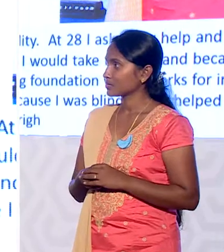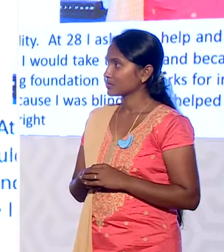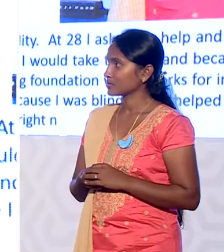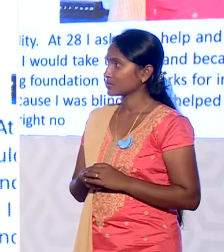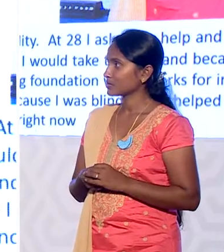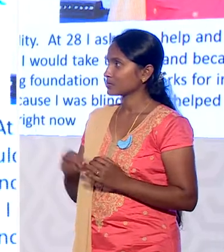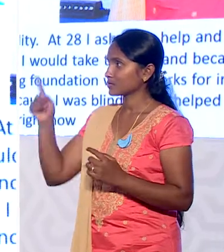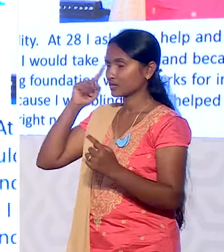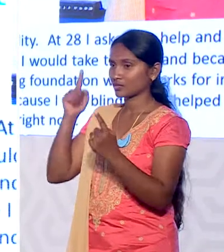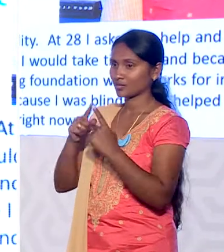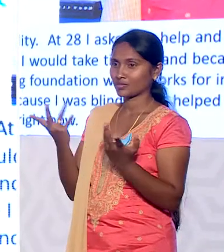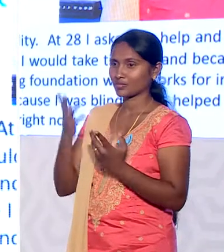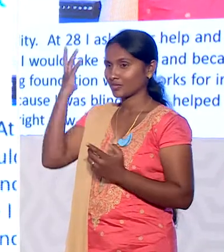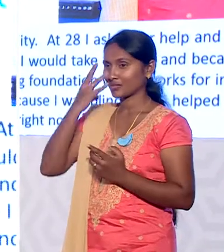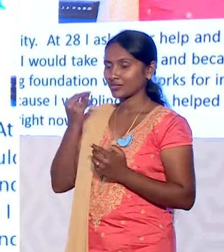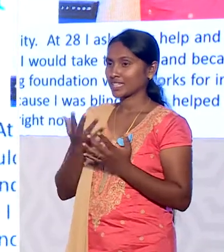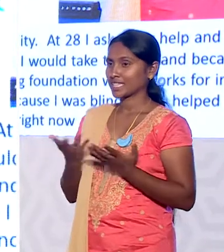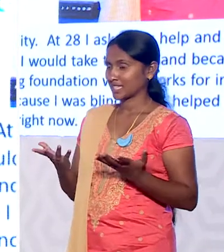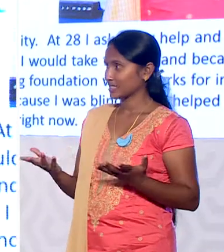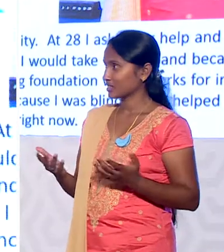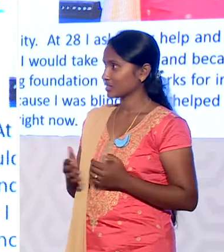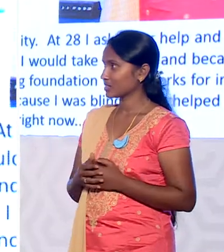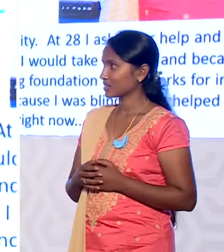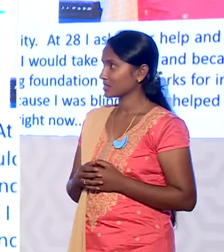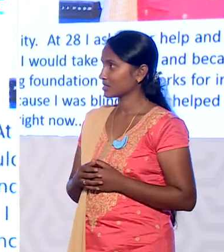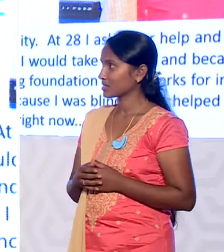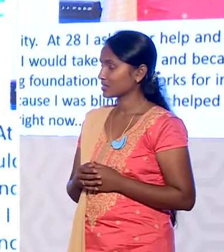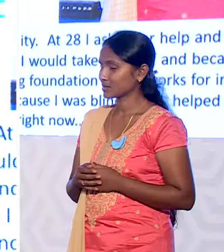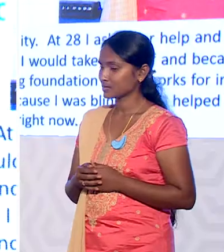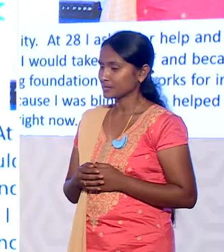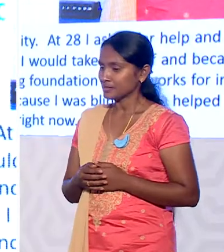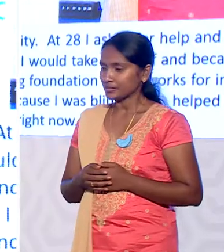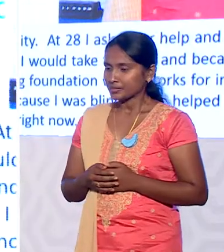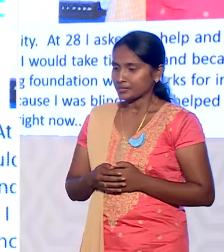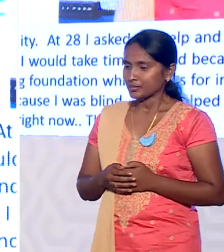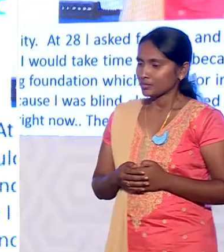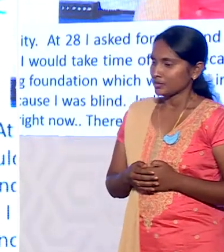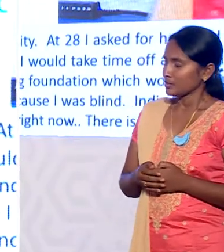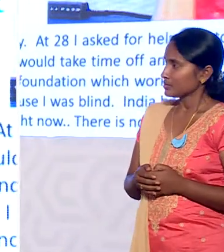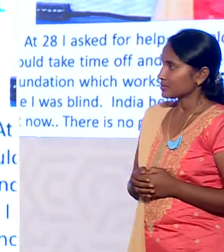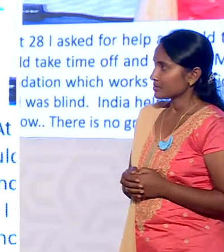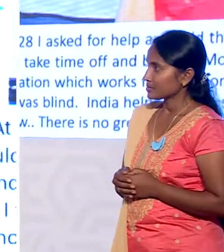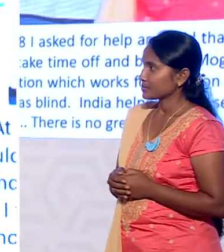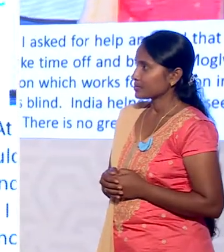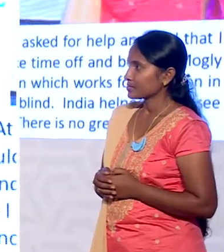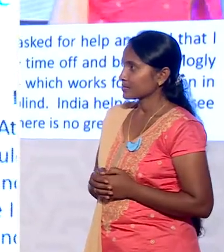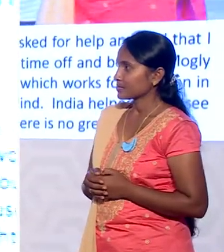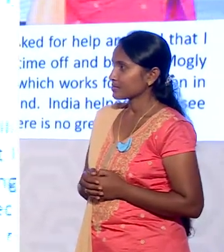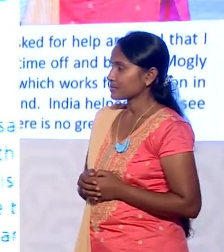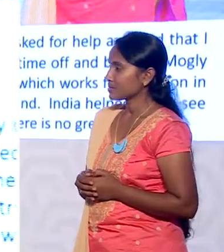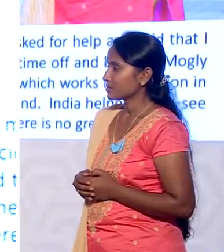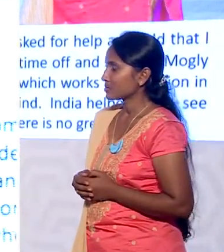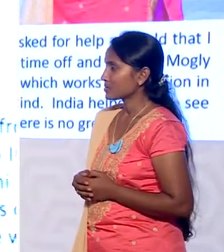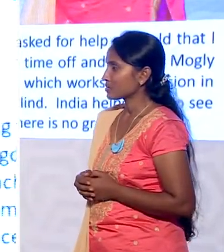Maya Angelou said a beautiful thing. There is no greater agony than an untold story hidden inside